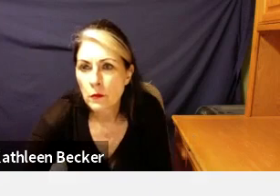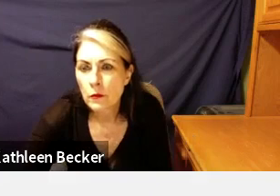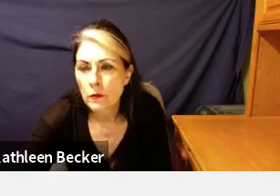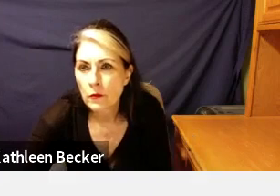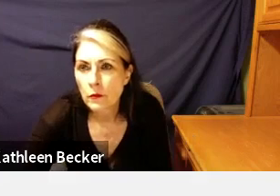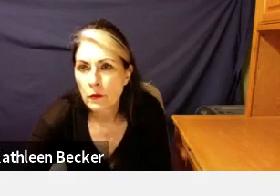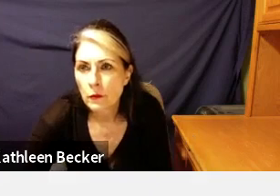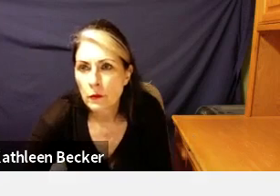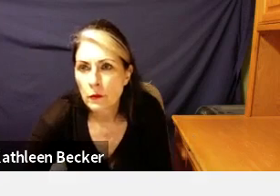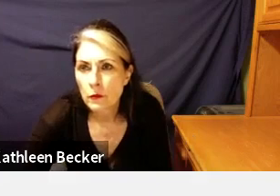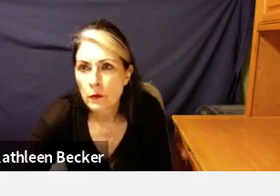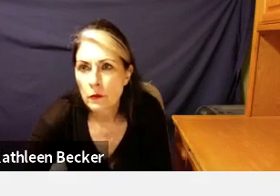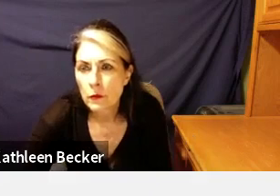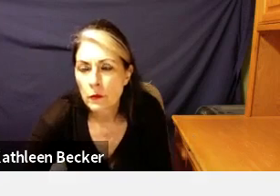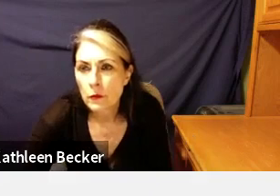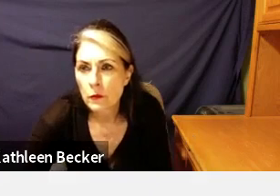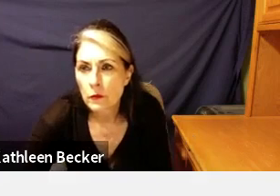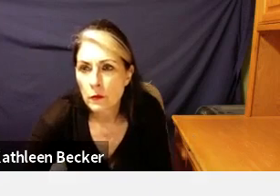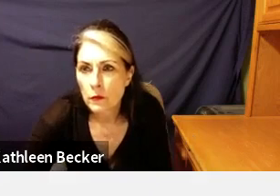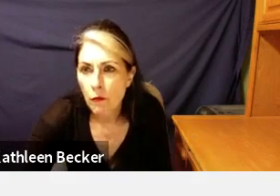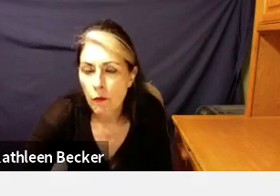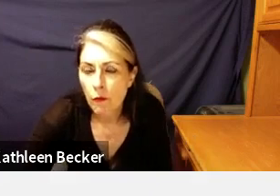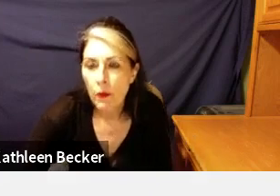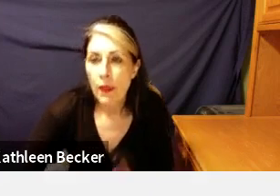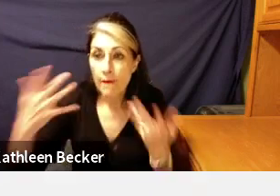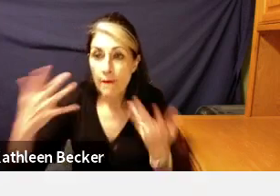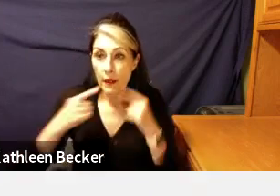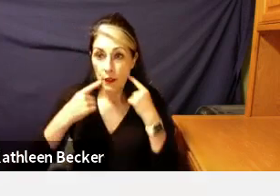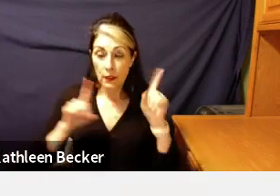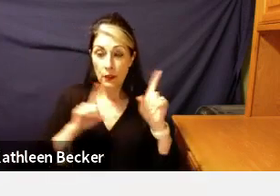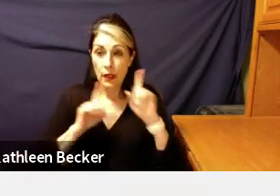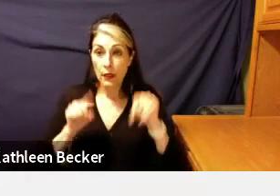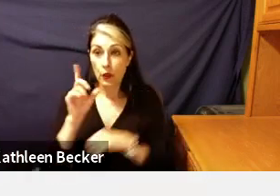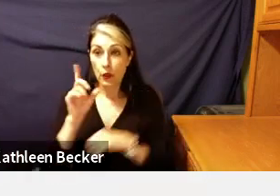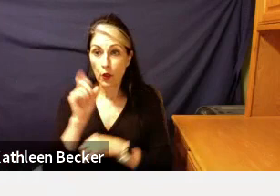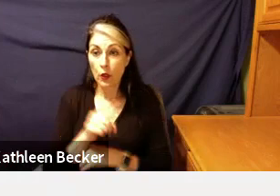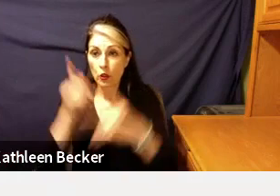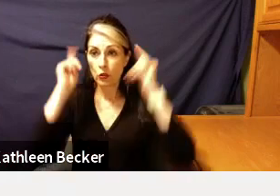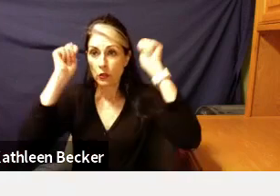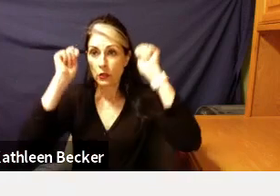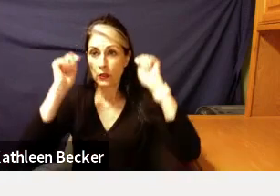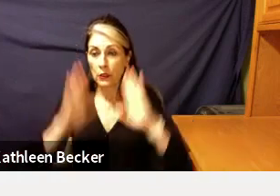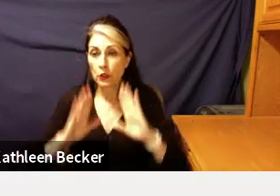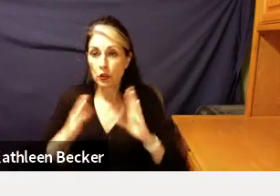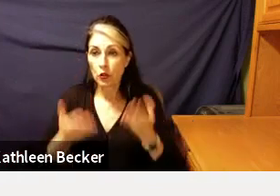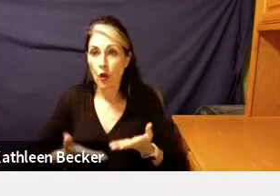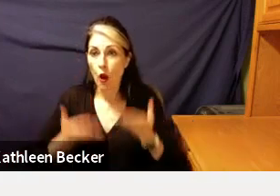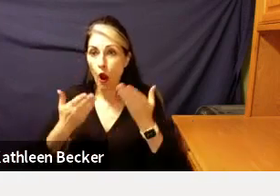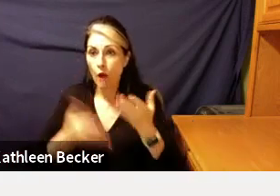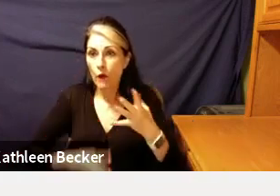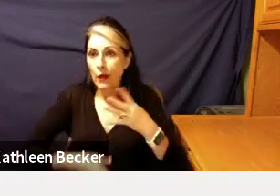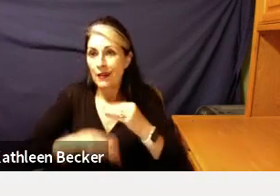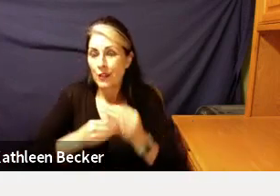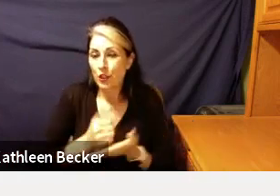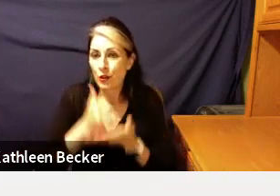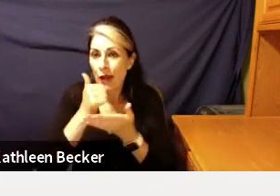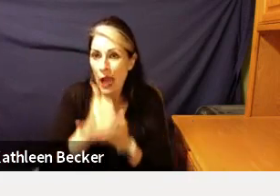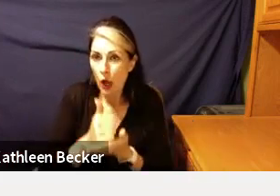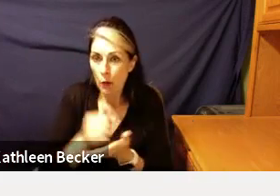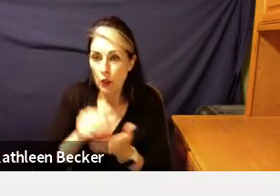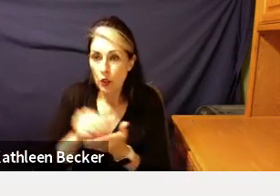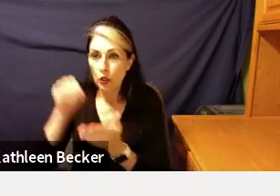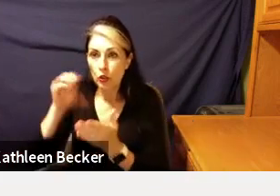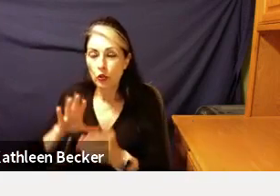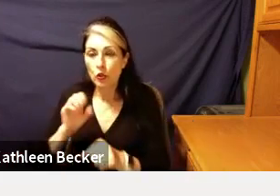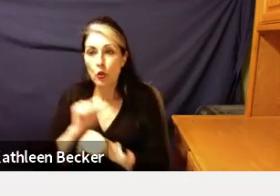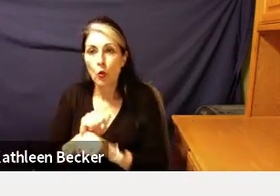Once the student successfully answers the question, the tutor will offer additional help. Students are able to work with